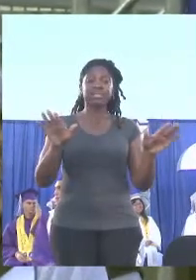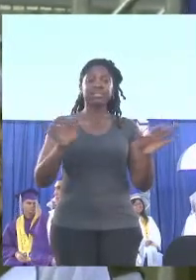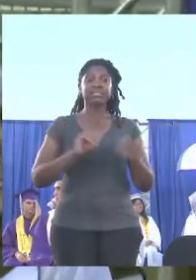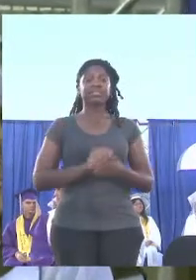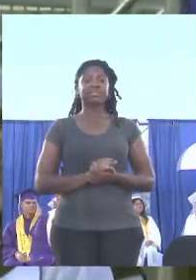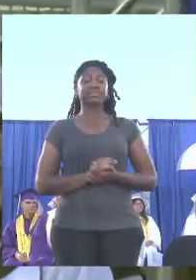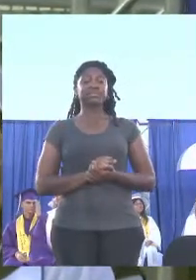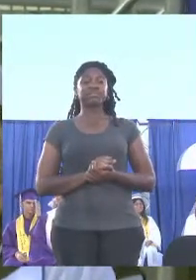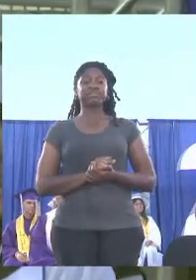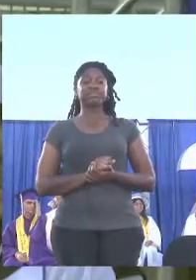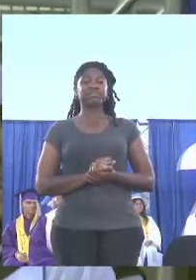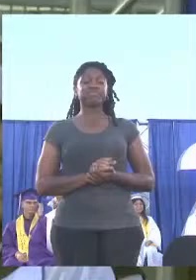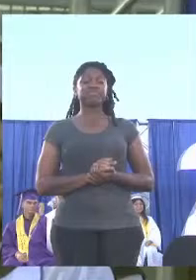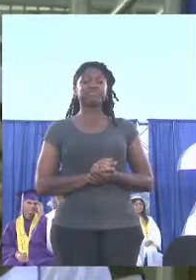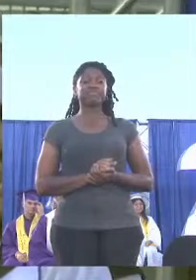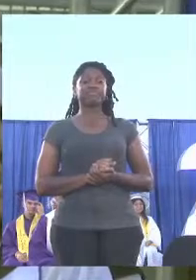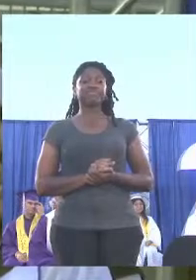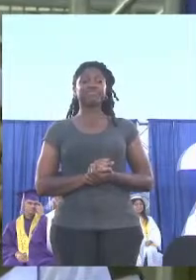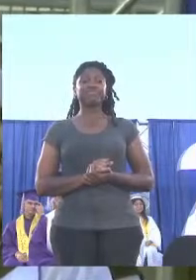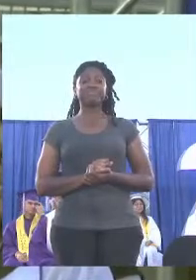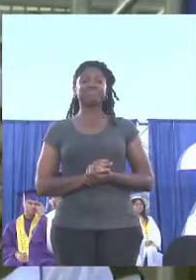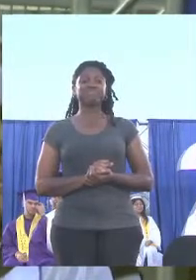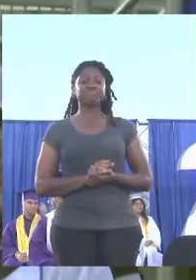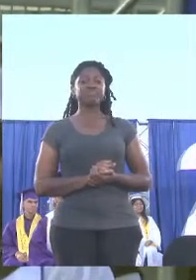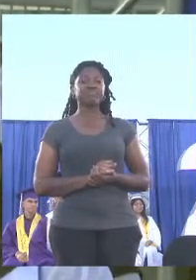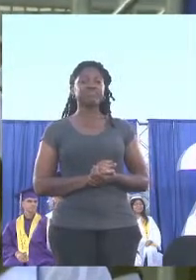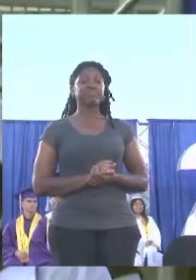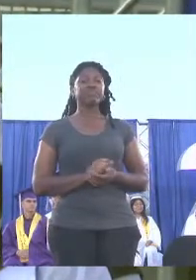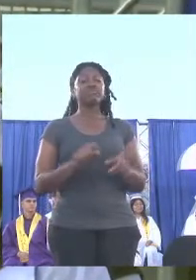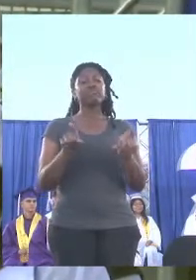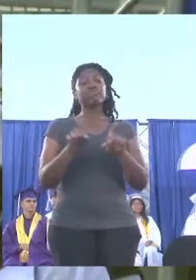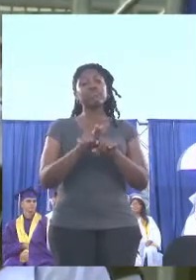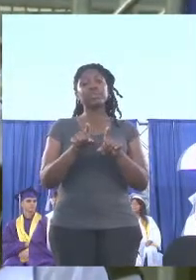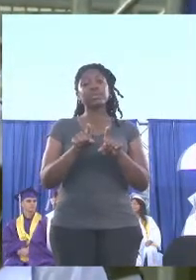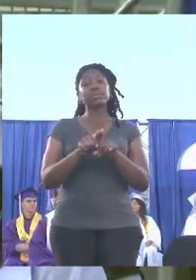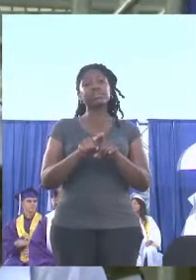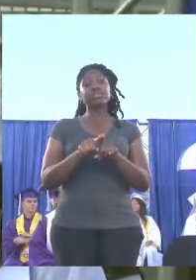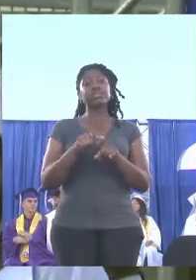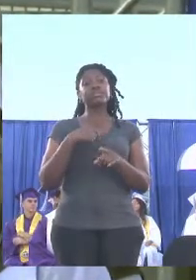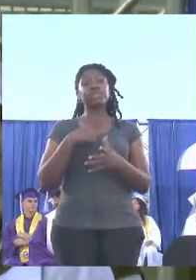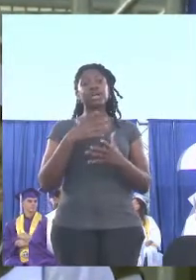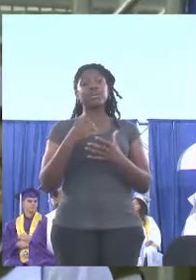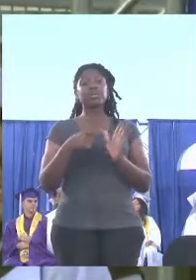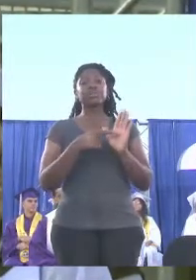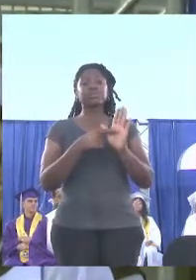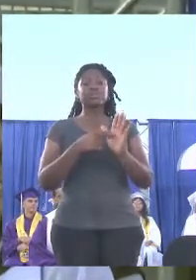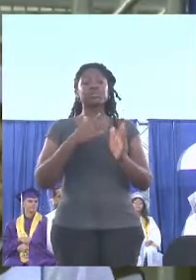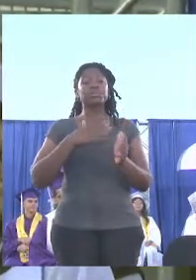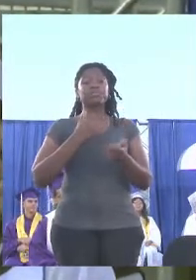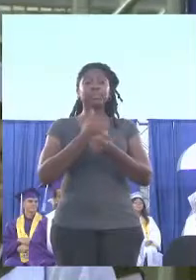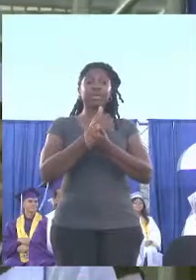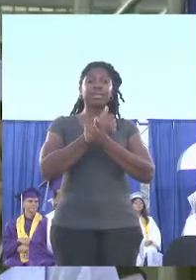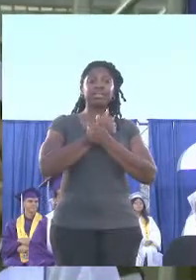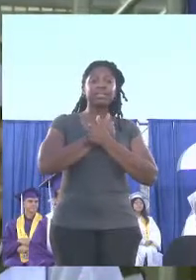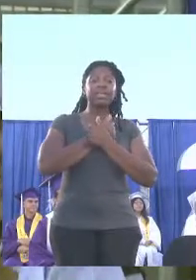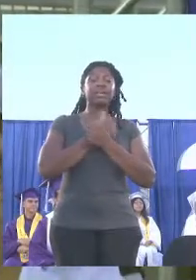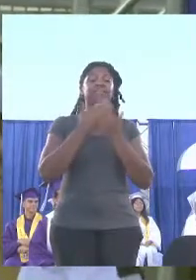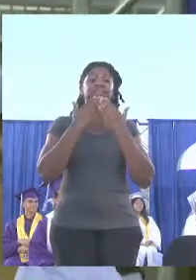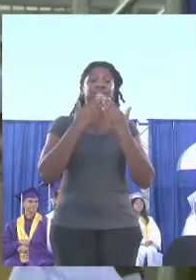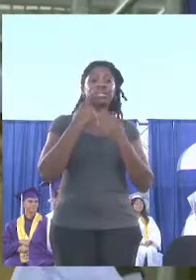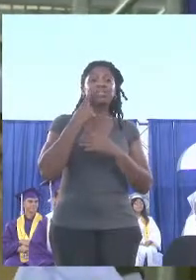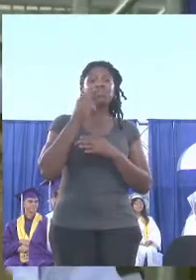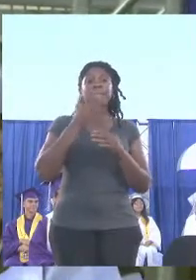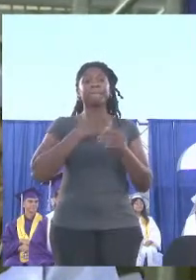today as your salutatorian. I would also like to extend my heartfelt appreciation to our families. Their love, encouragement,